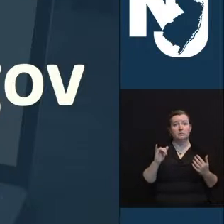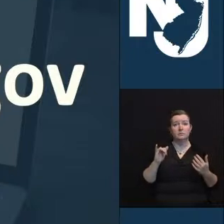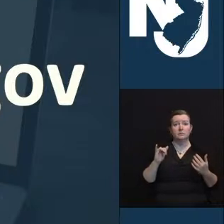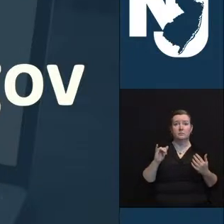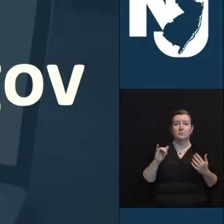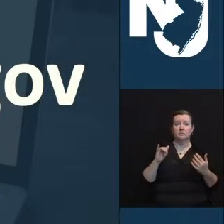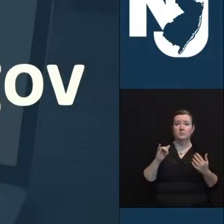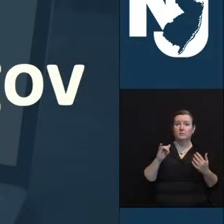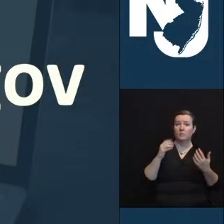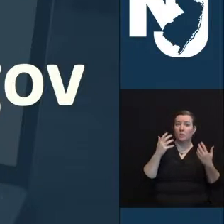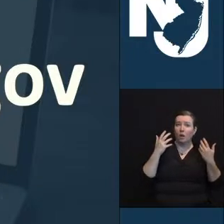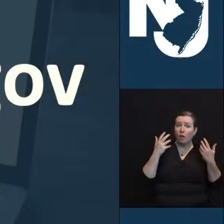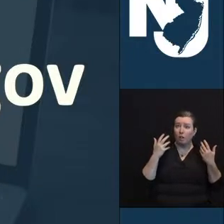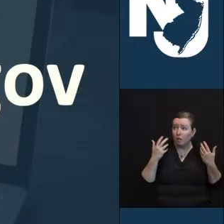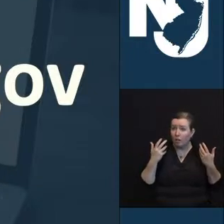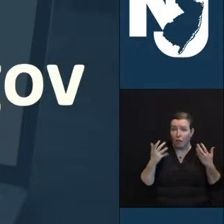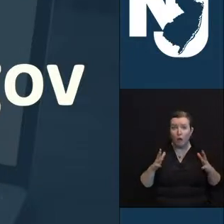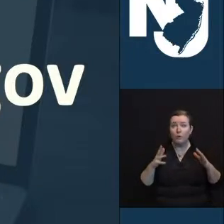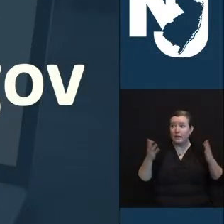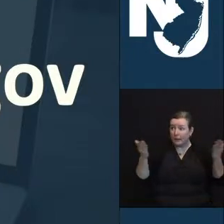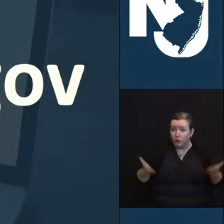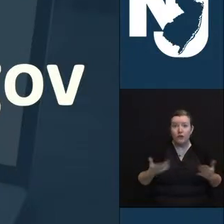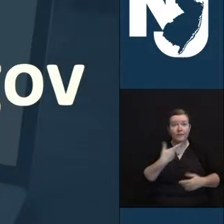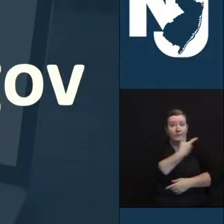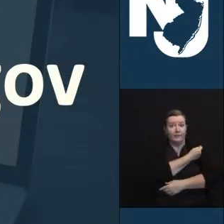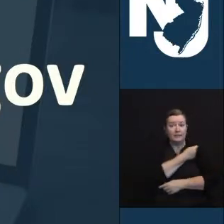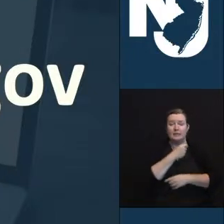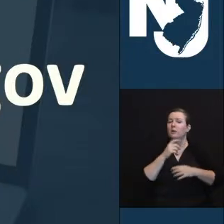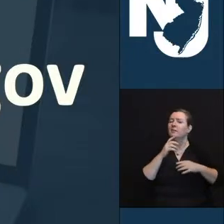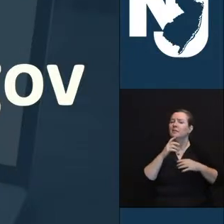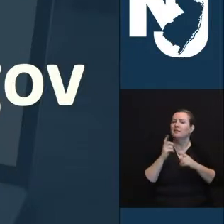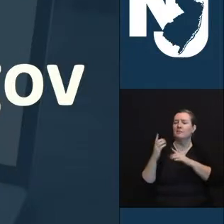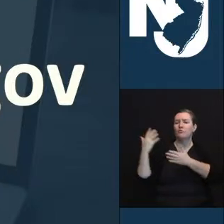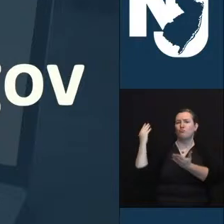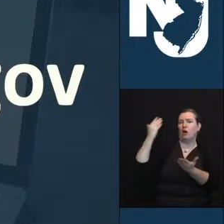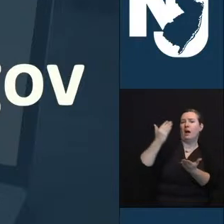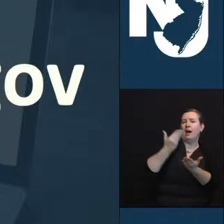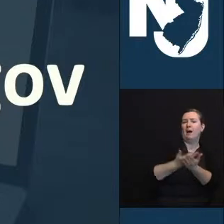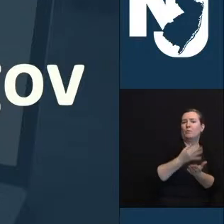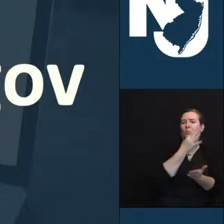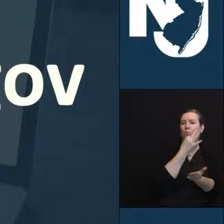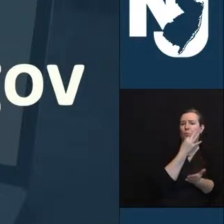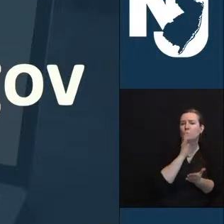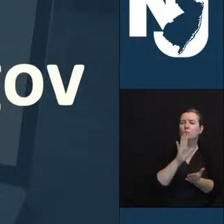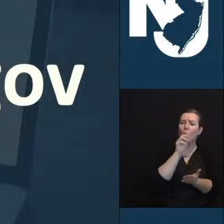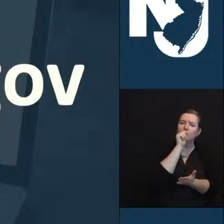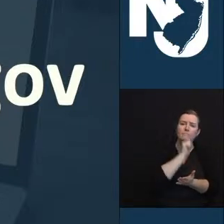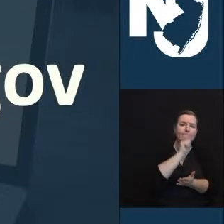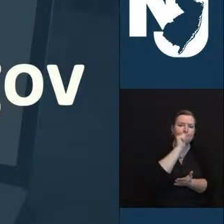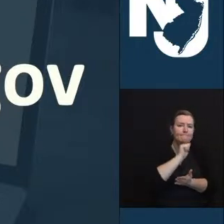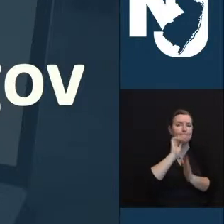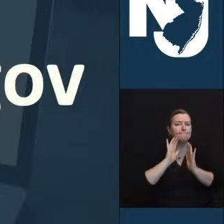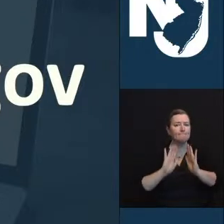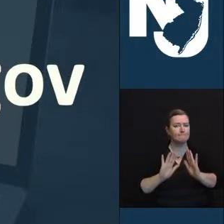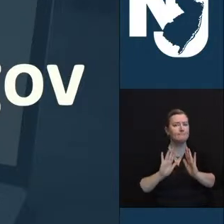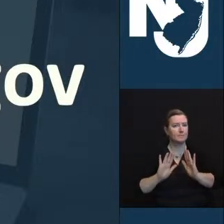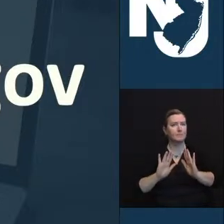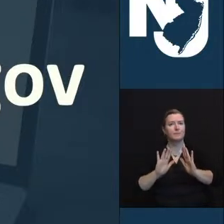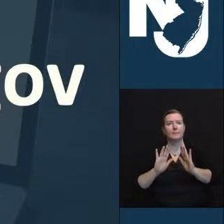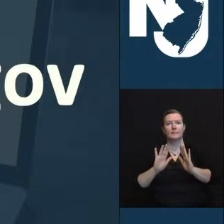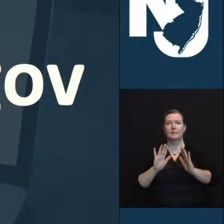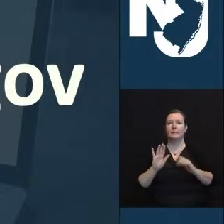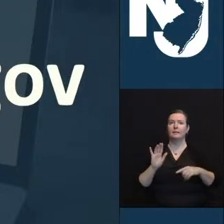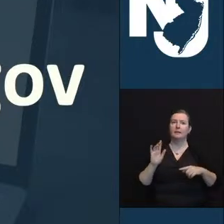date, also real, we have to hunker down in the meantime and keep our focus. This is no time for any of us to